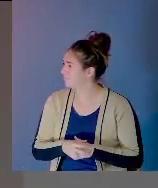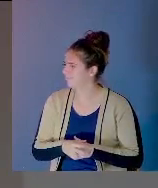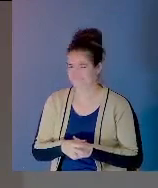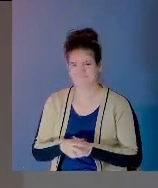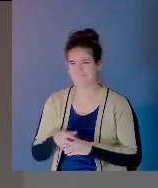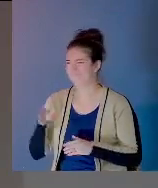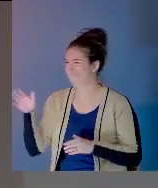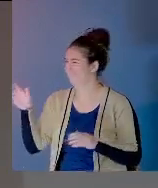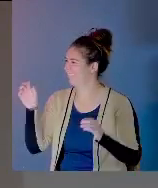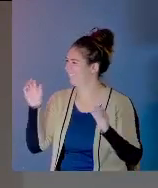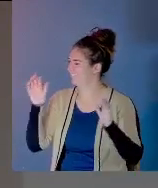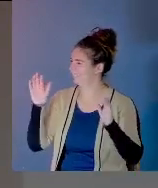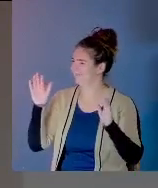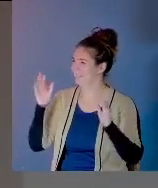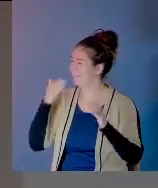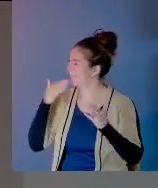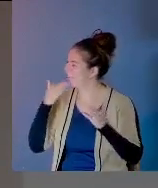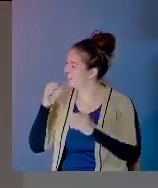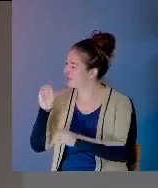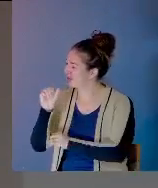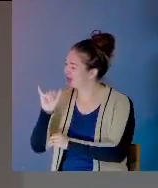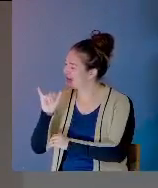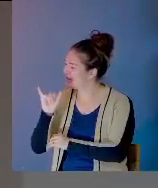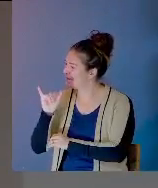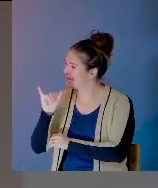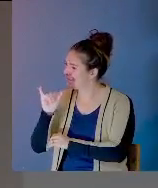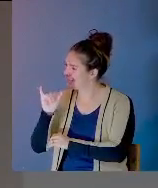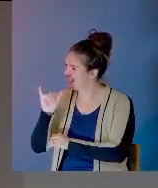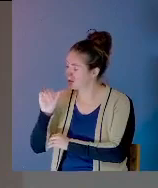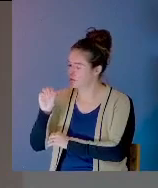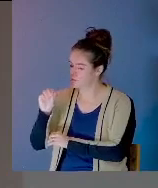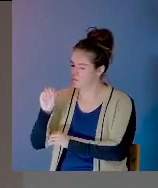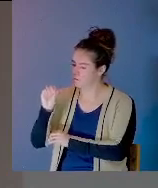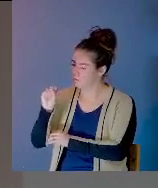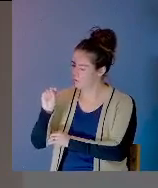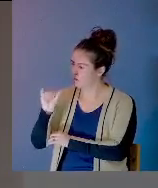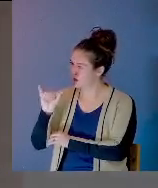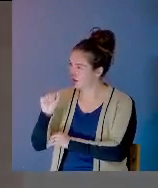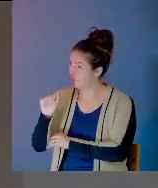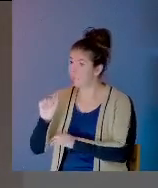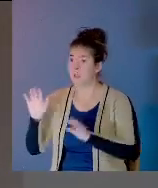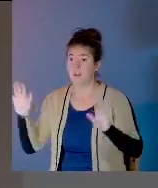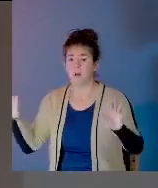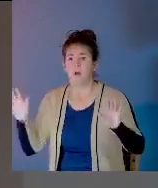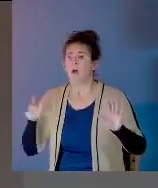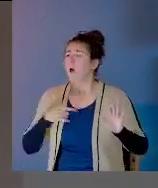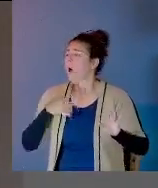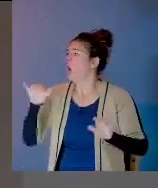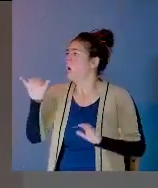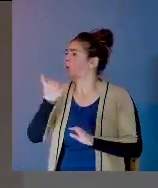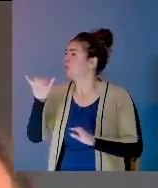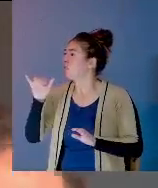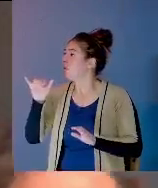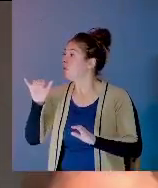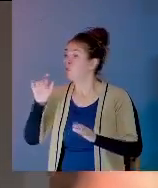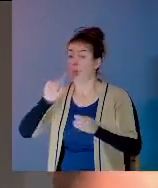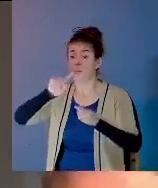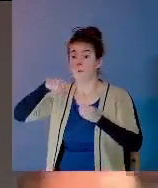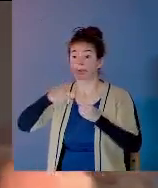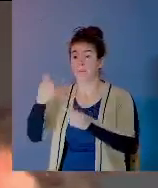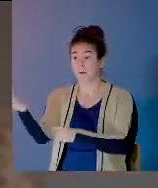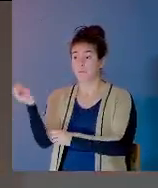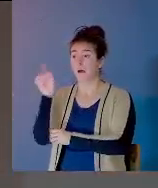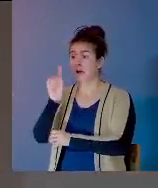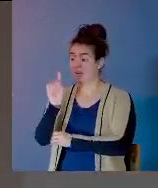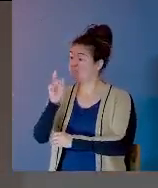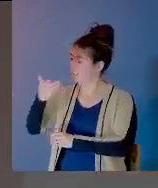Thank you so much, Sonia. Steve, do me a favor, everyone, as you make your way up here, introduce yourself and